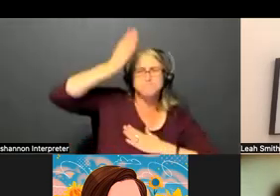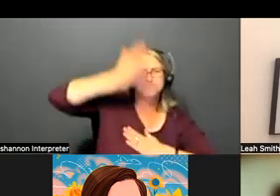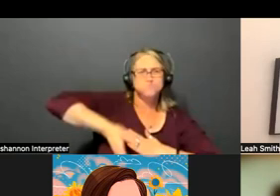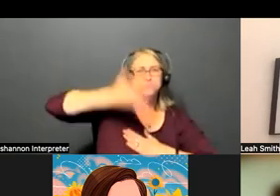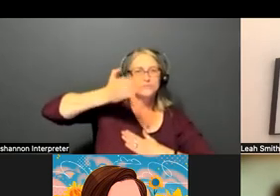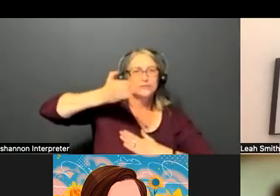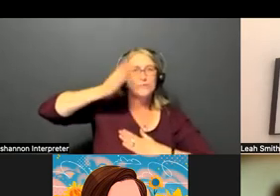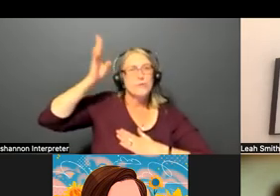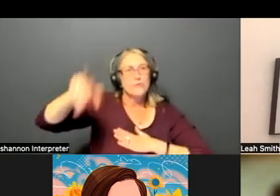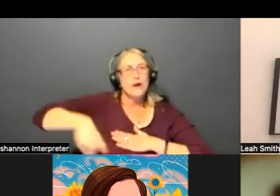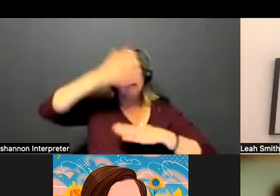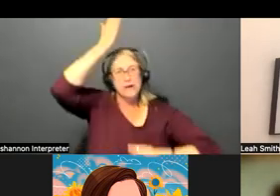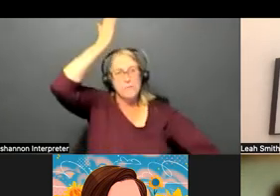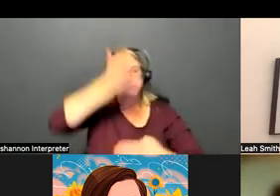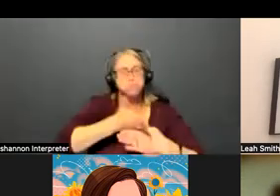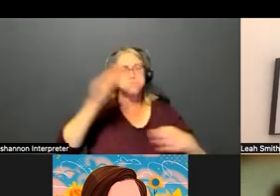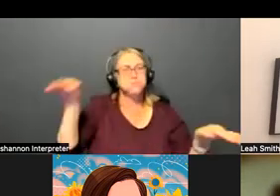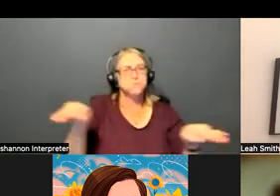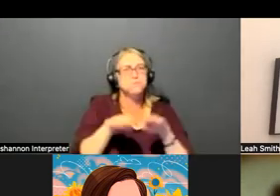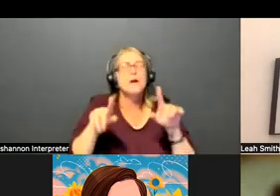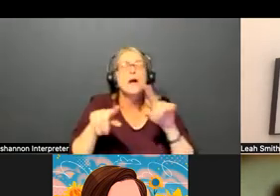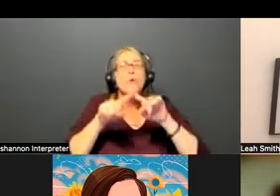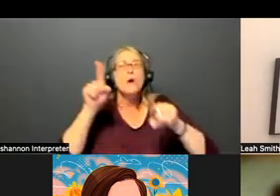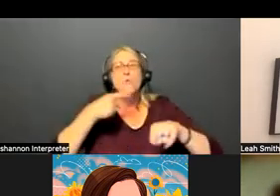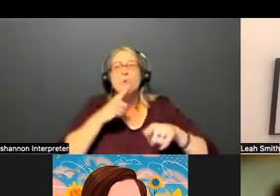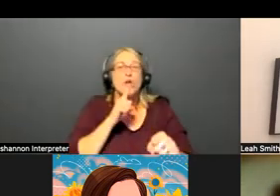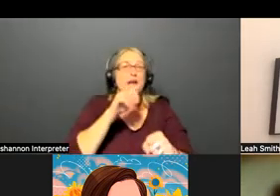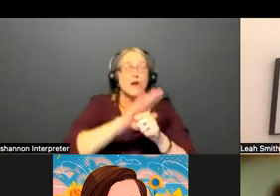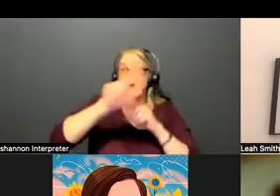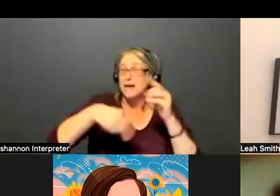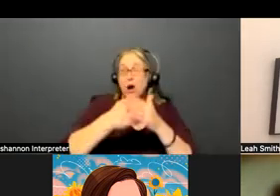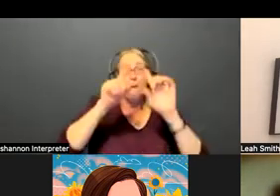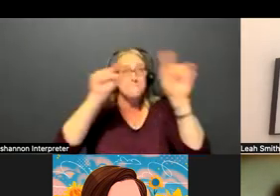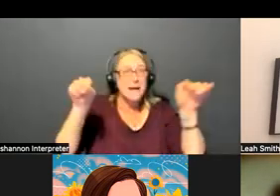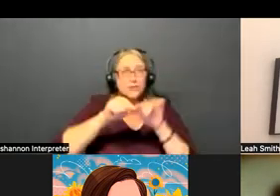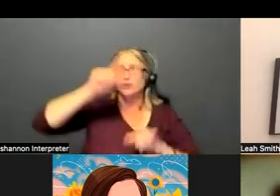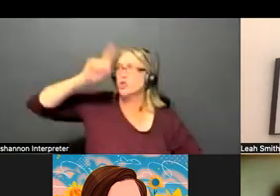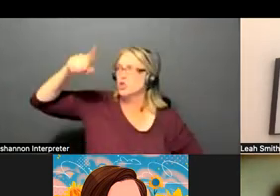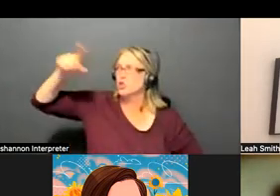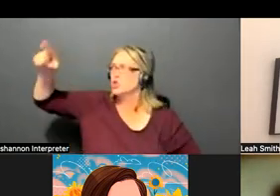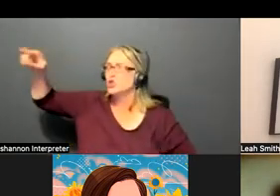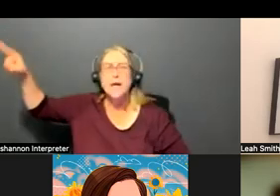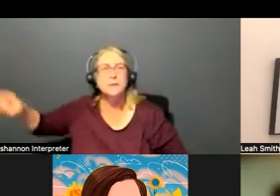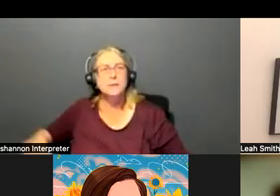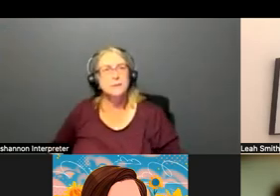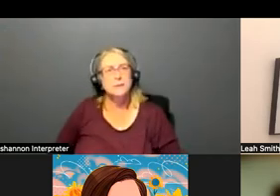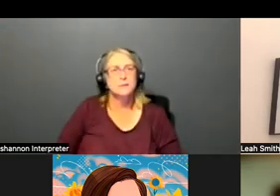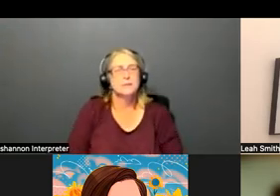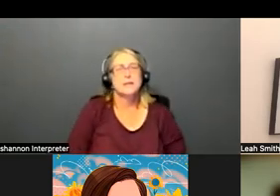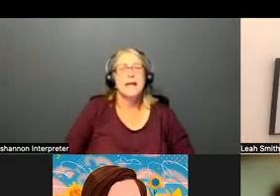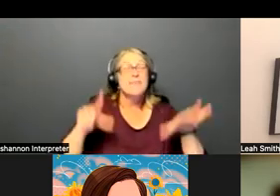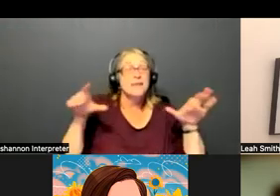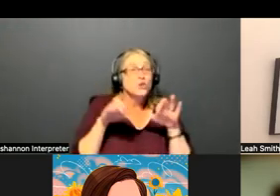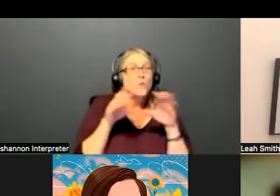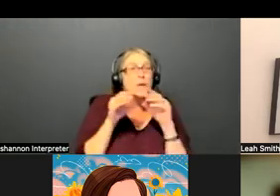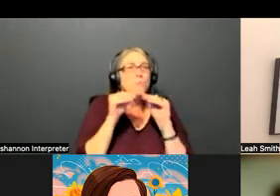about intersectionality and making sure all boxes are checked off, kind of like you were saying, Carol, and then doing more of the